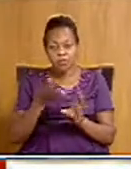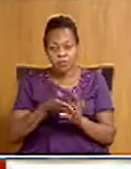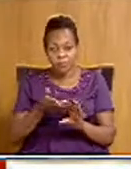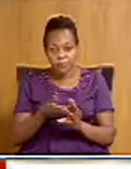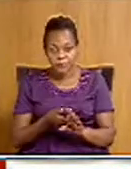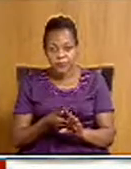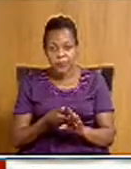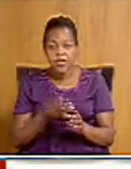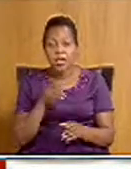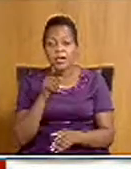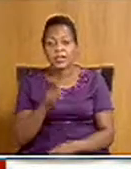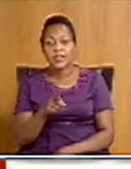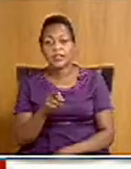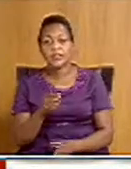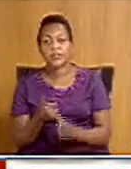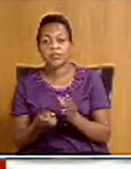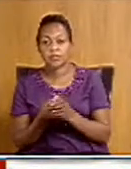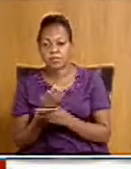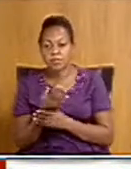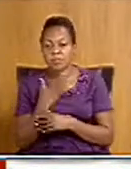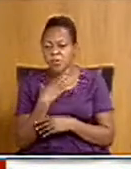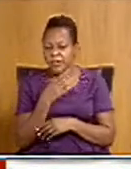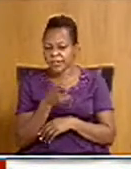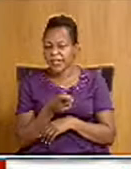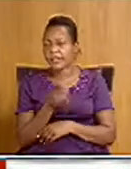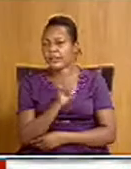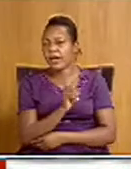growth, although reasonable, is not what I want.